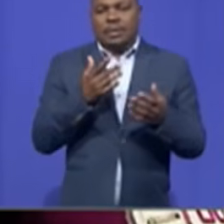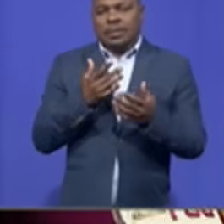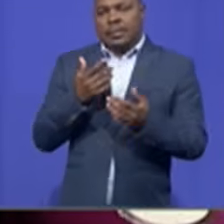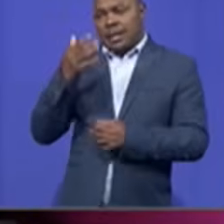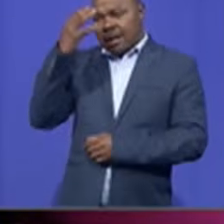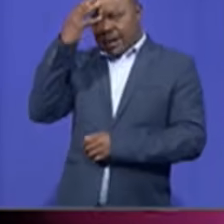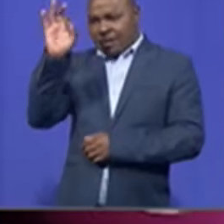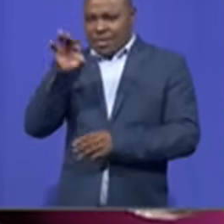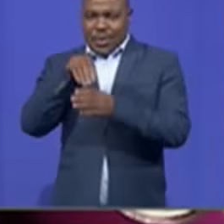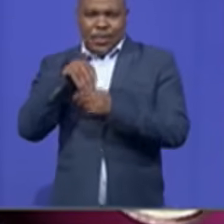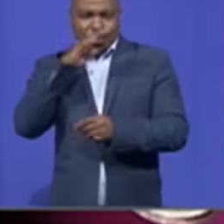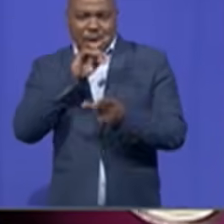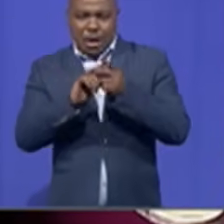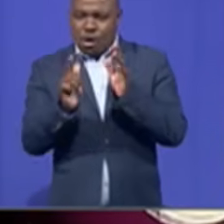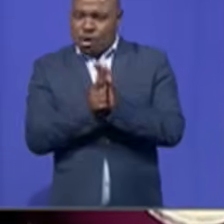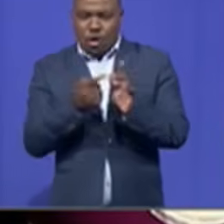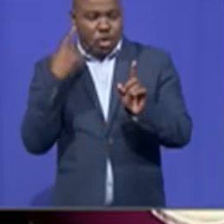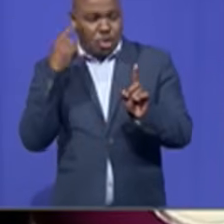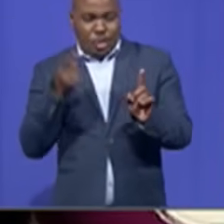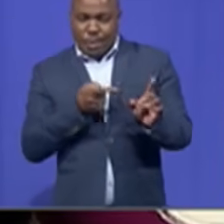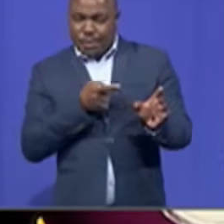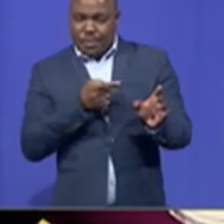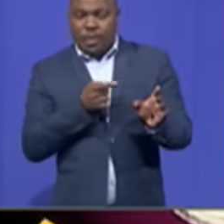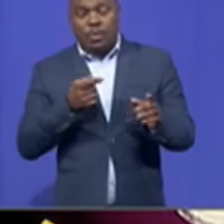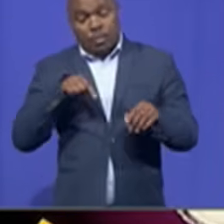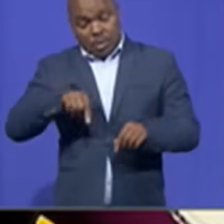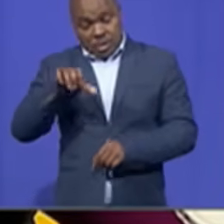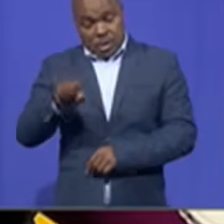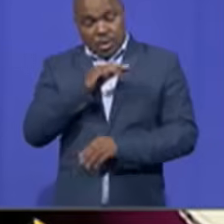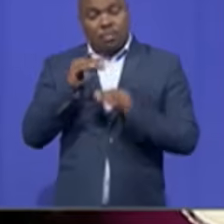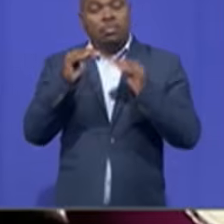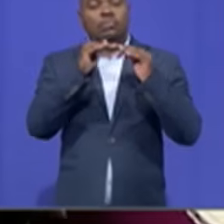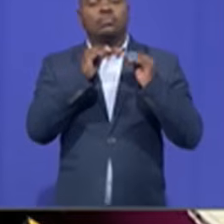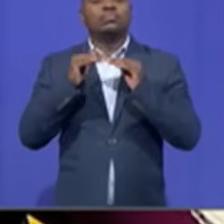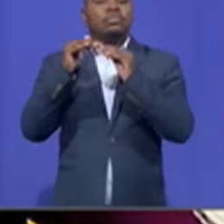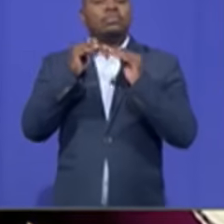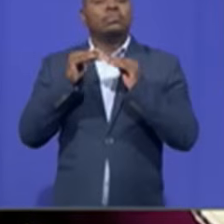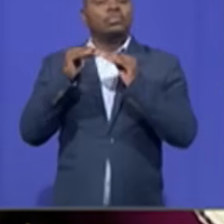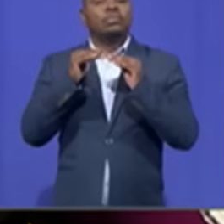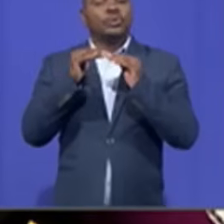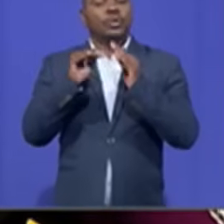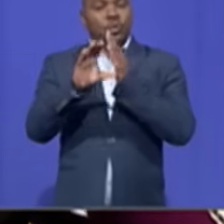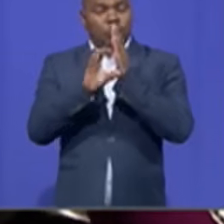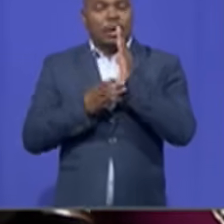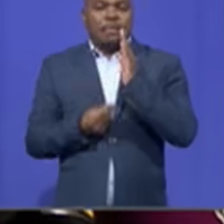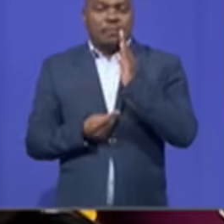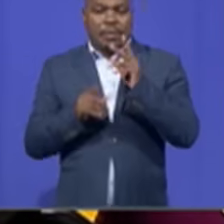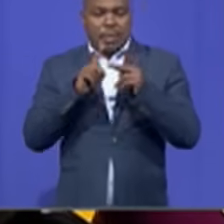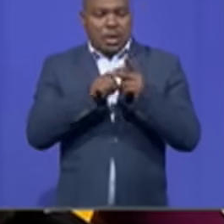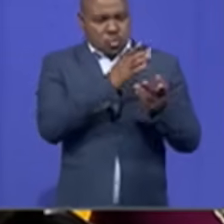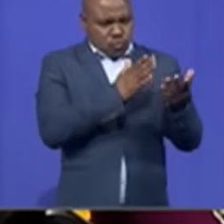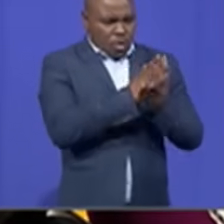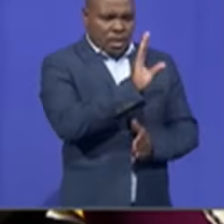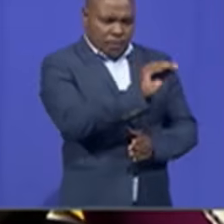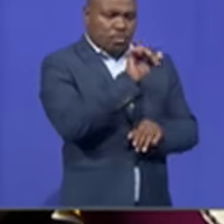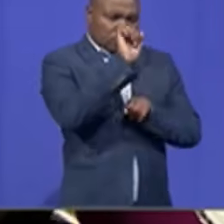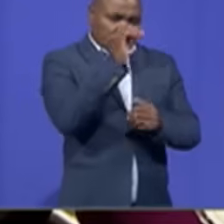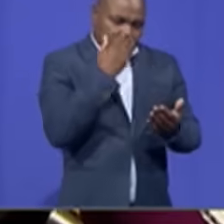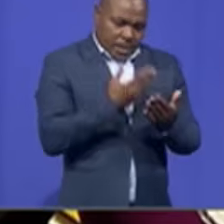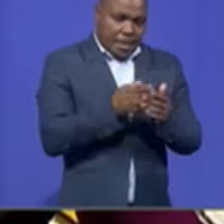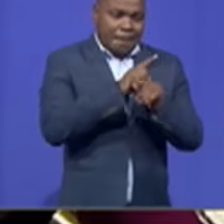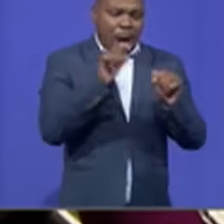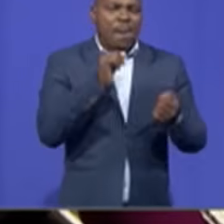of the state and the rule of law in our country. We are a constitutional democracy. People have got a right to protest, but not to take the law into